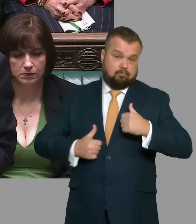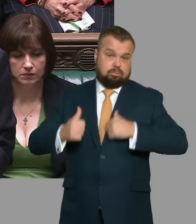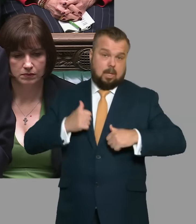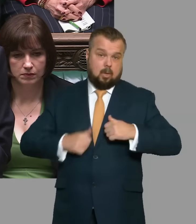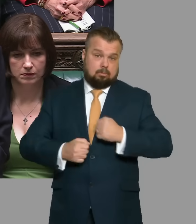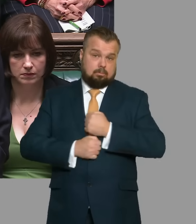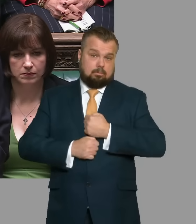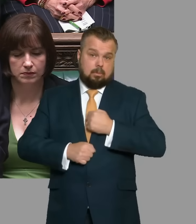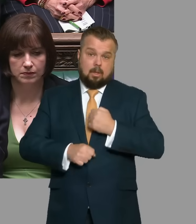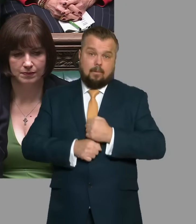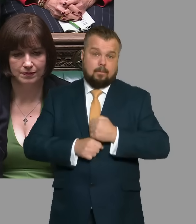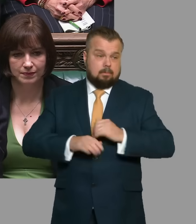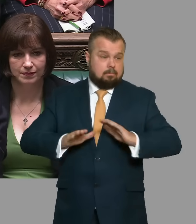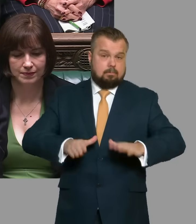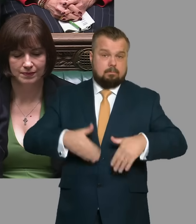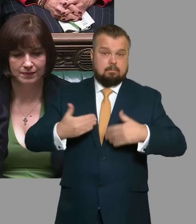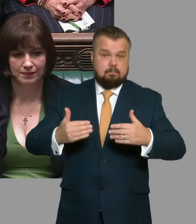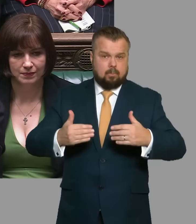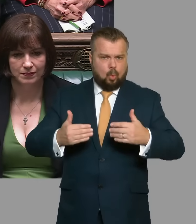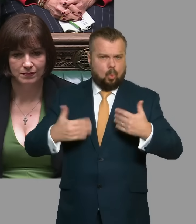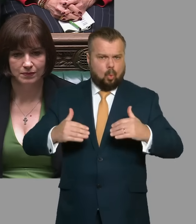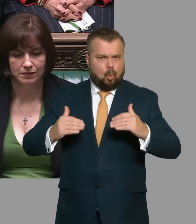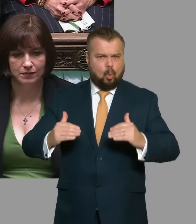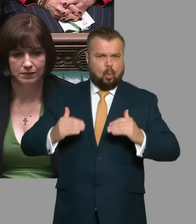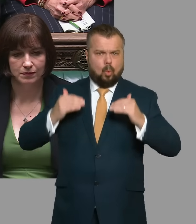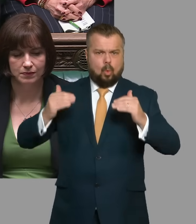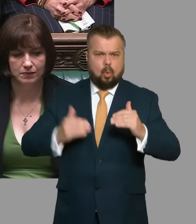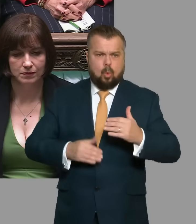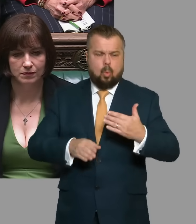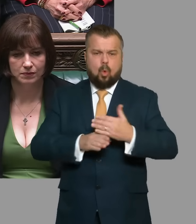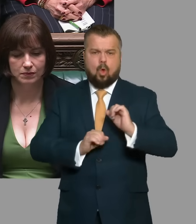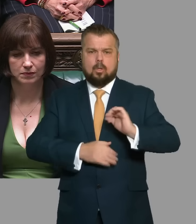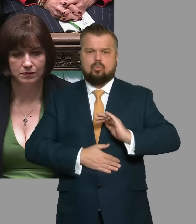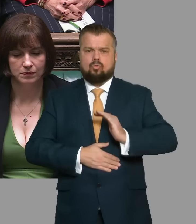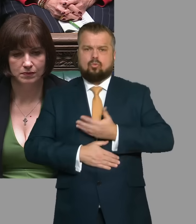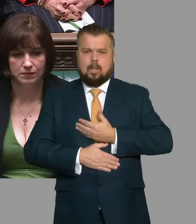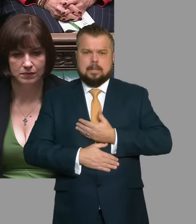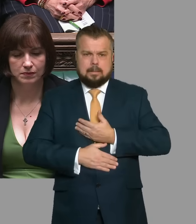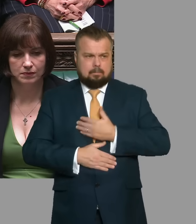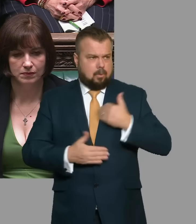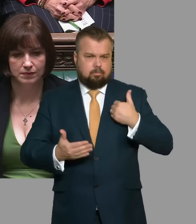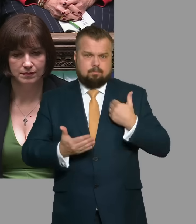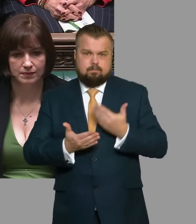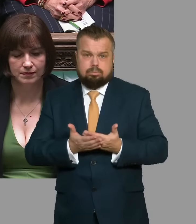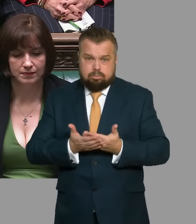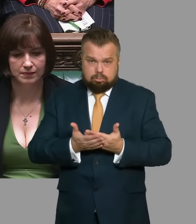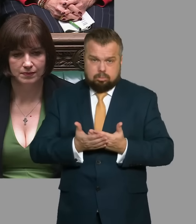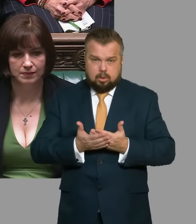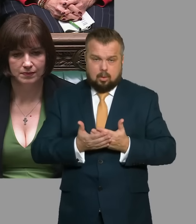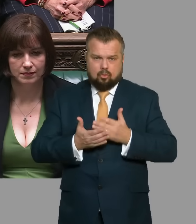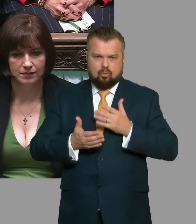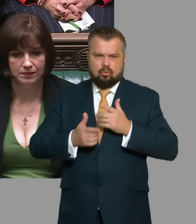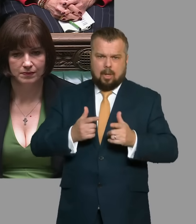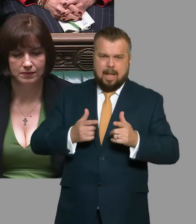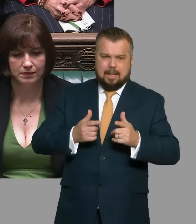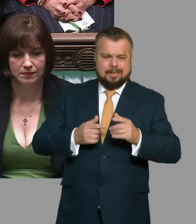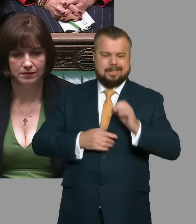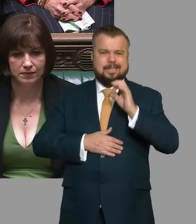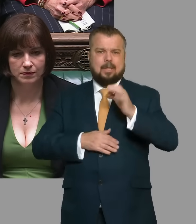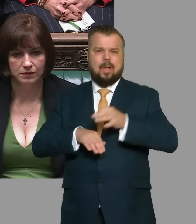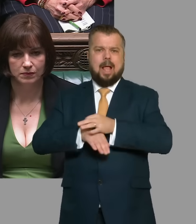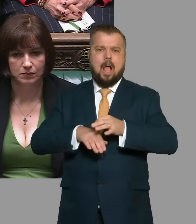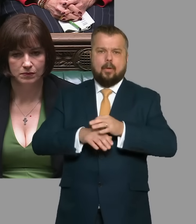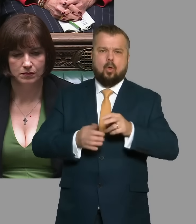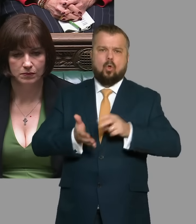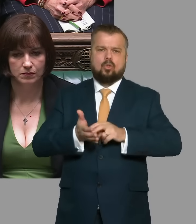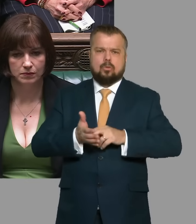plus parental leave and sick pay. And workers will benefit from those rights in April, Mr Speaker, and they should never forget